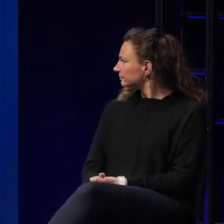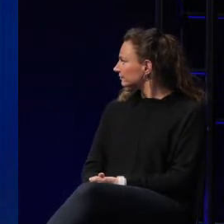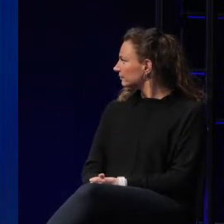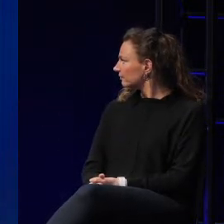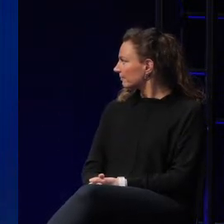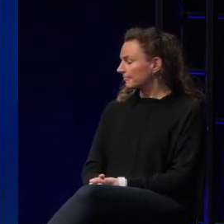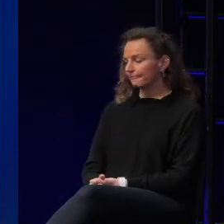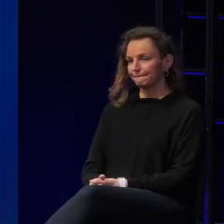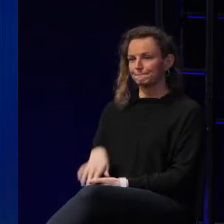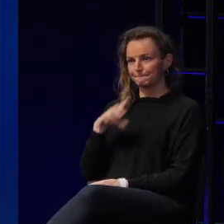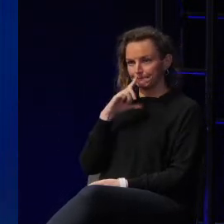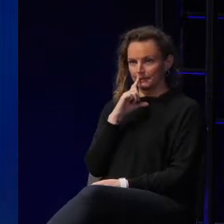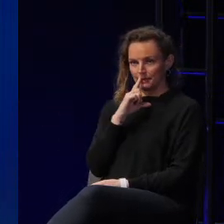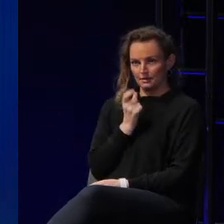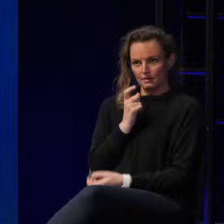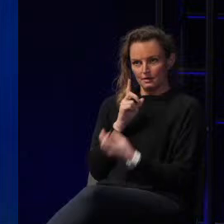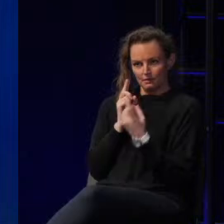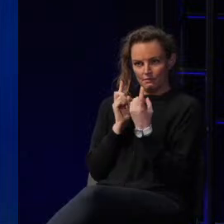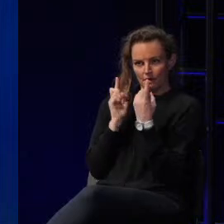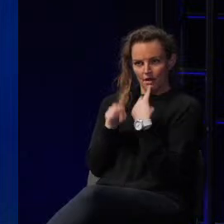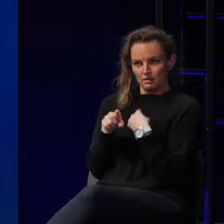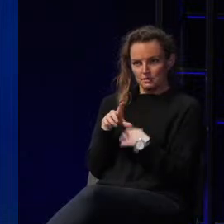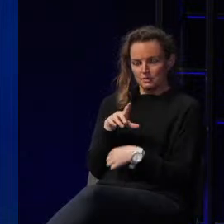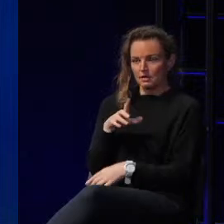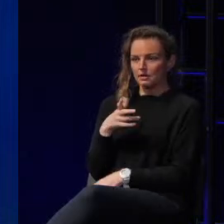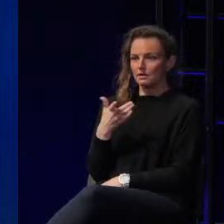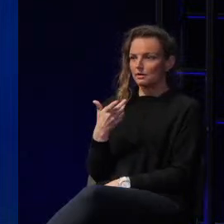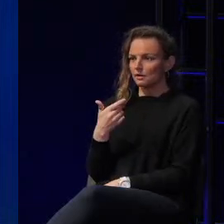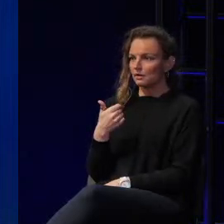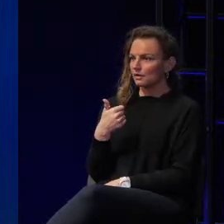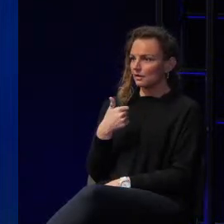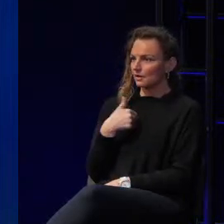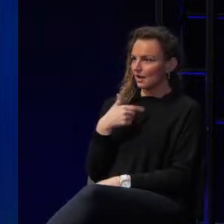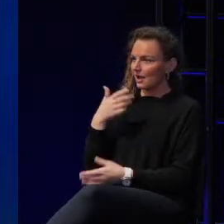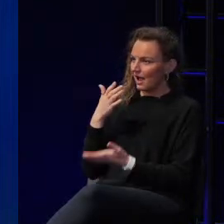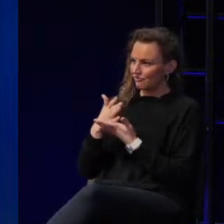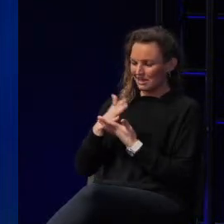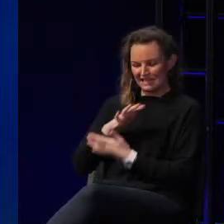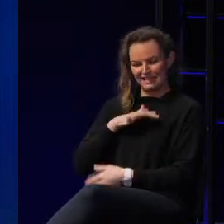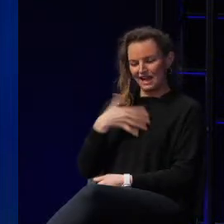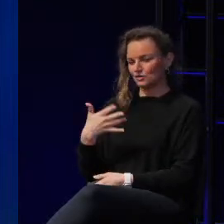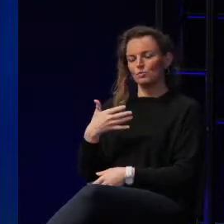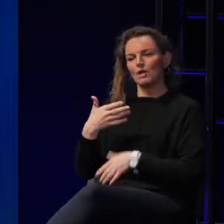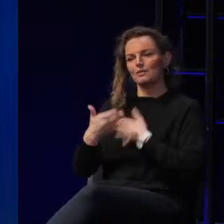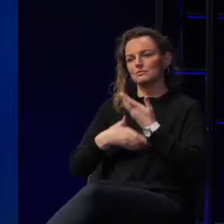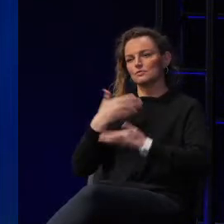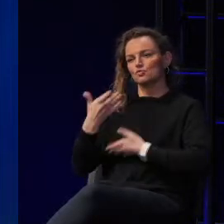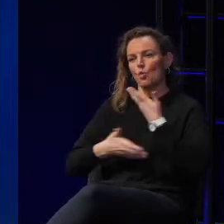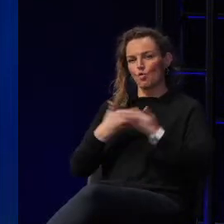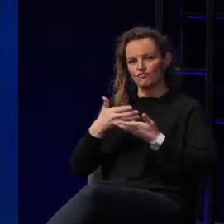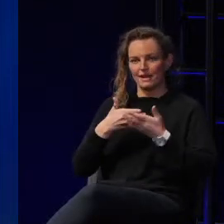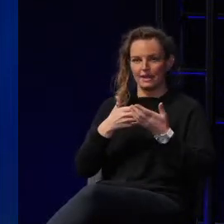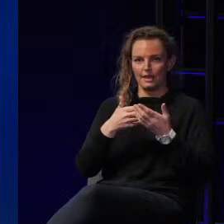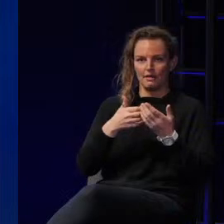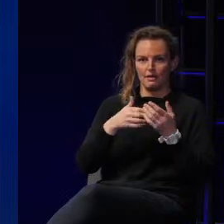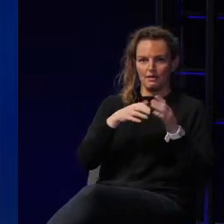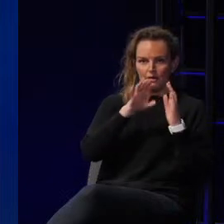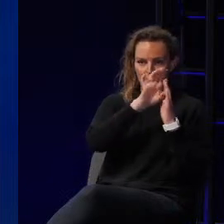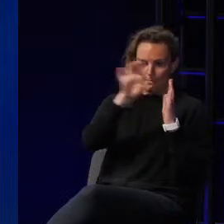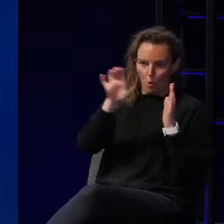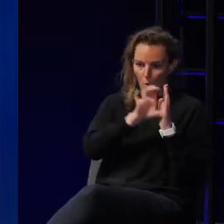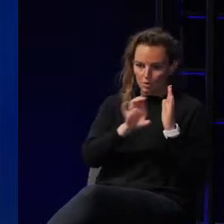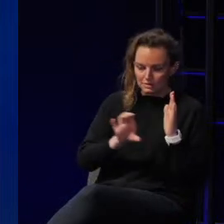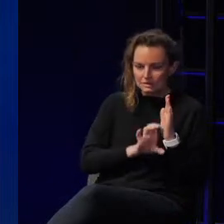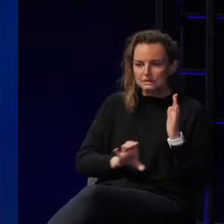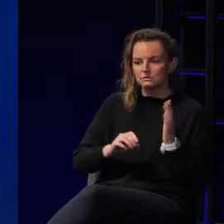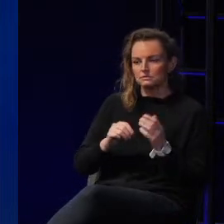I could answer that because I really don't like storyboards, and shot lists are quite sometimes useful because it's